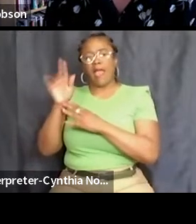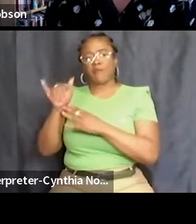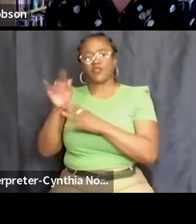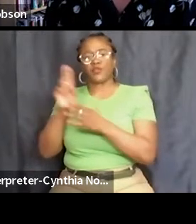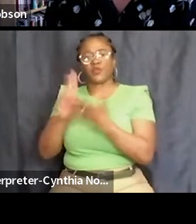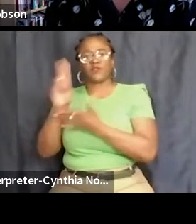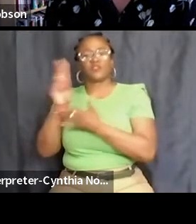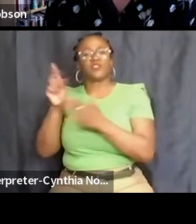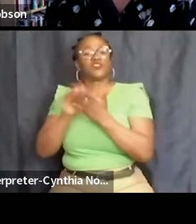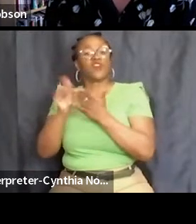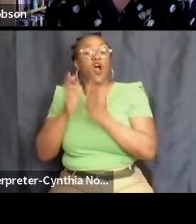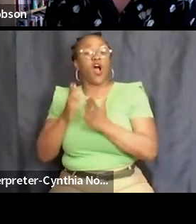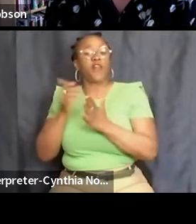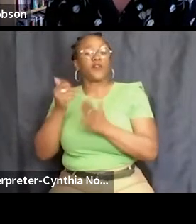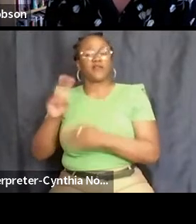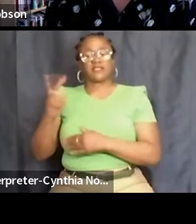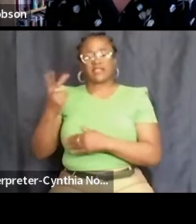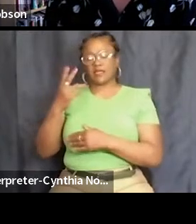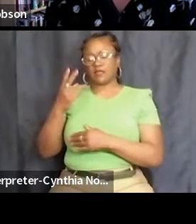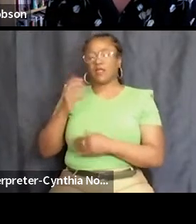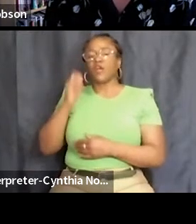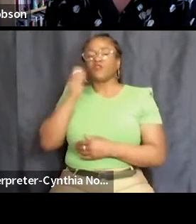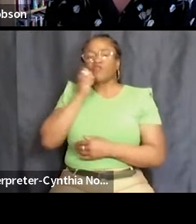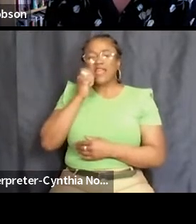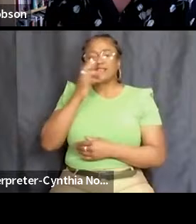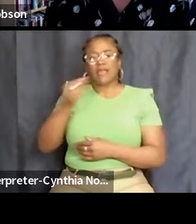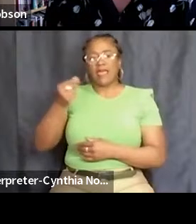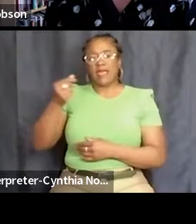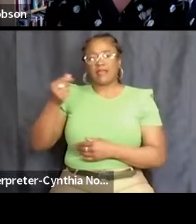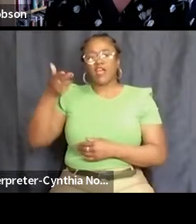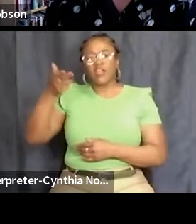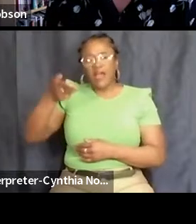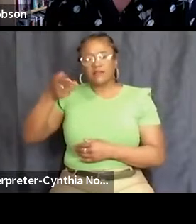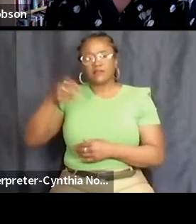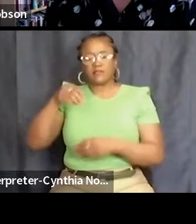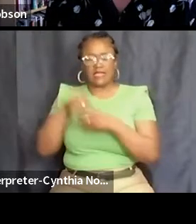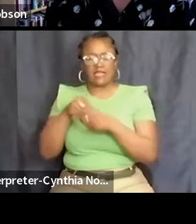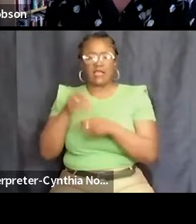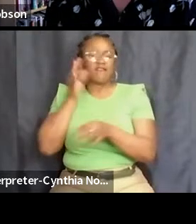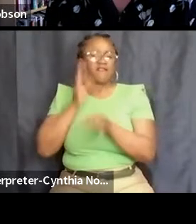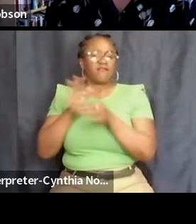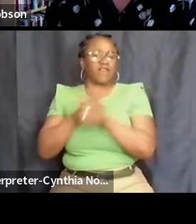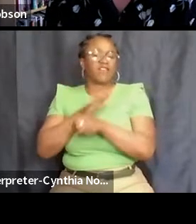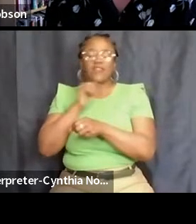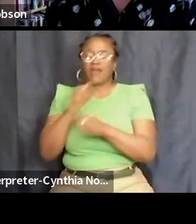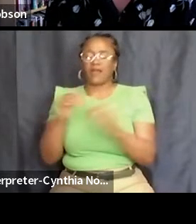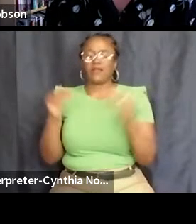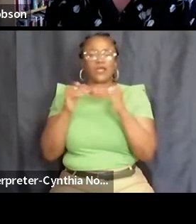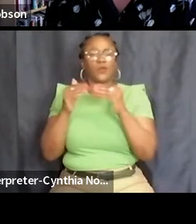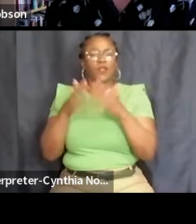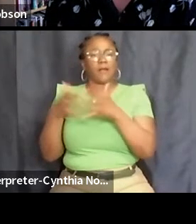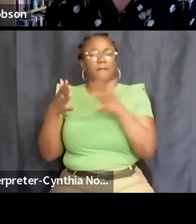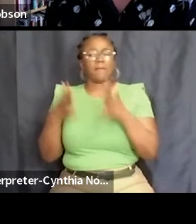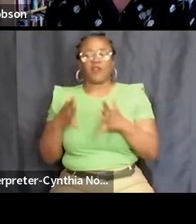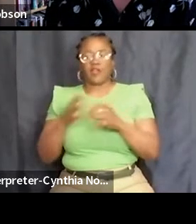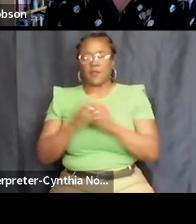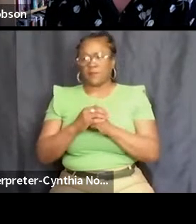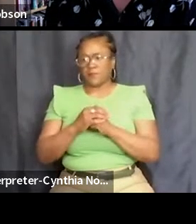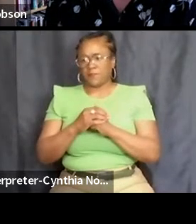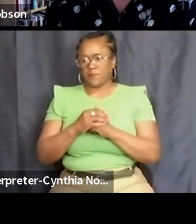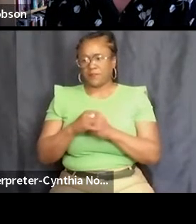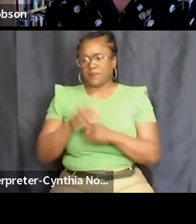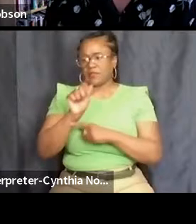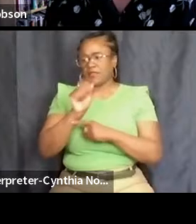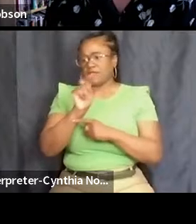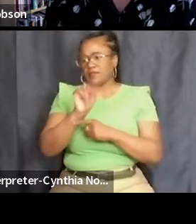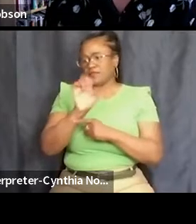second, Race and Guns in a Faithfully Unequal America. Daniel Lux is an independent